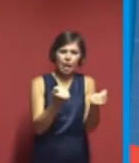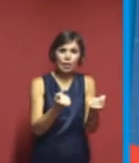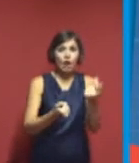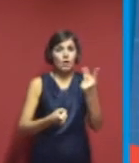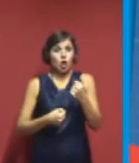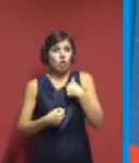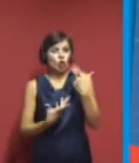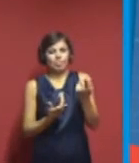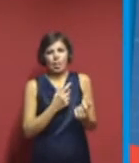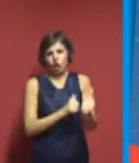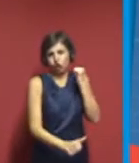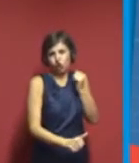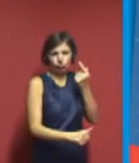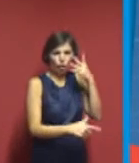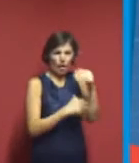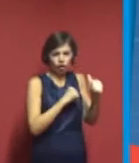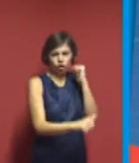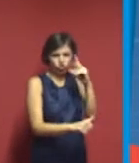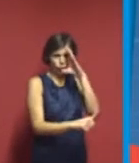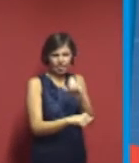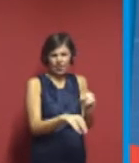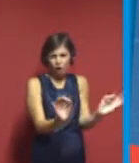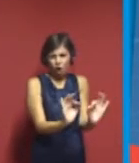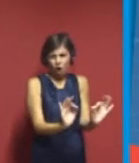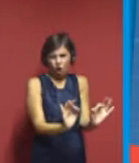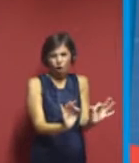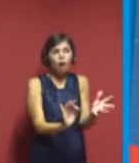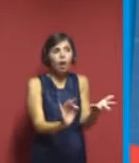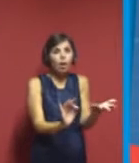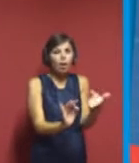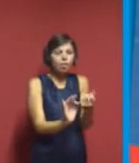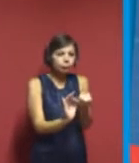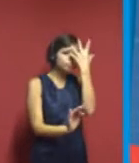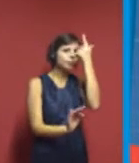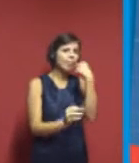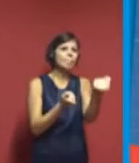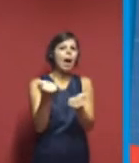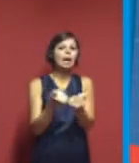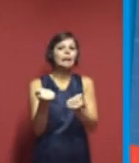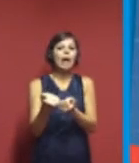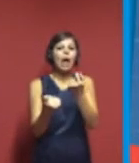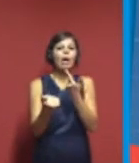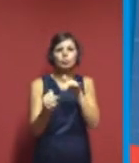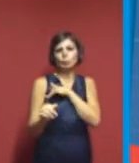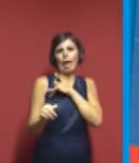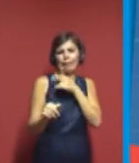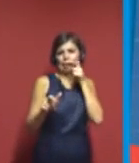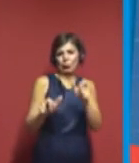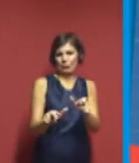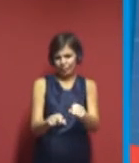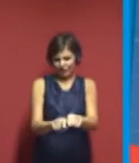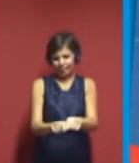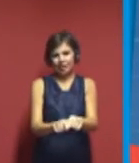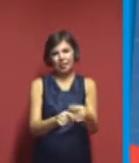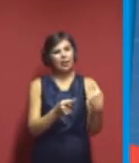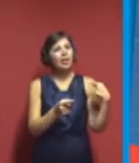After working a few months on my project, I got a small problem, I think a very big problem one. The current autonomous car problem is caused by using a very